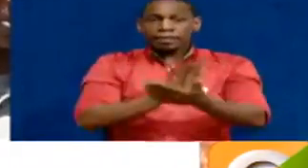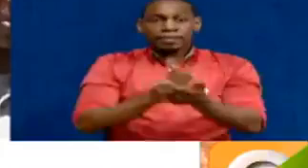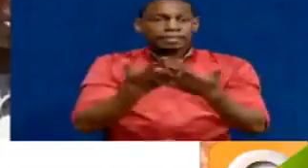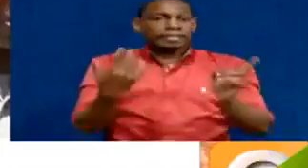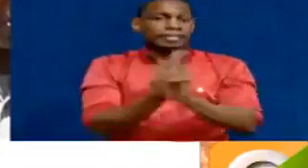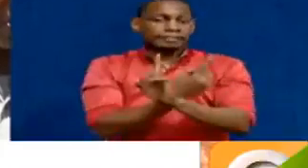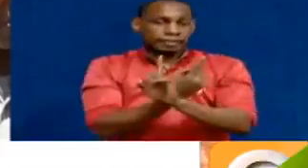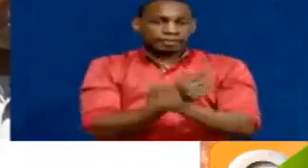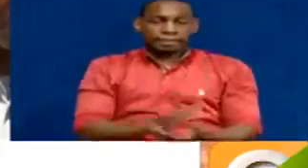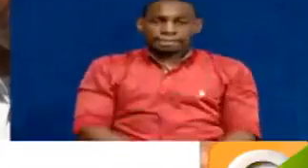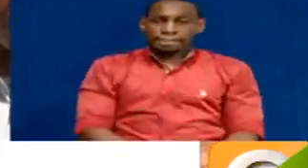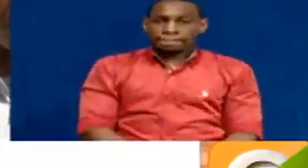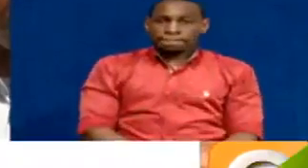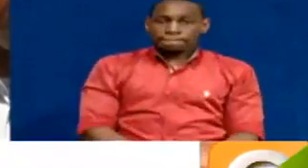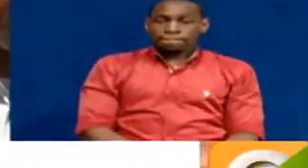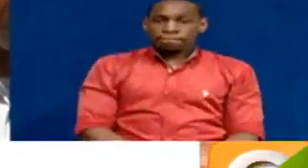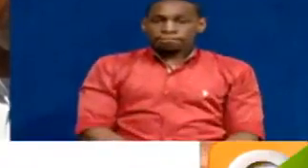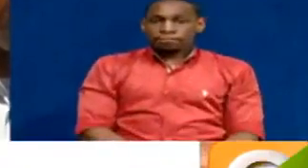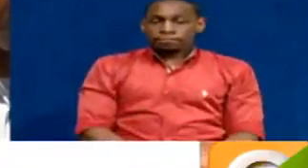been different.